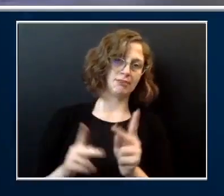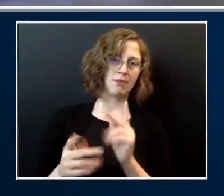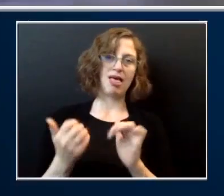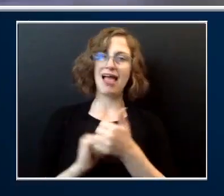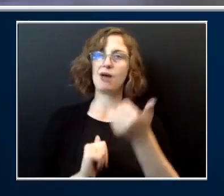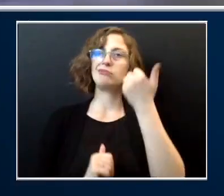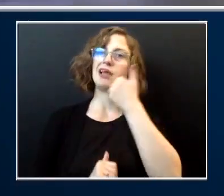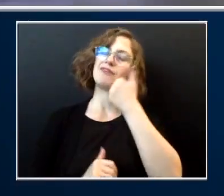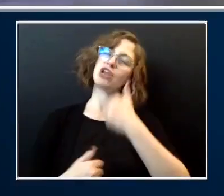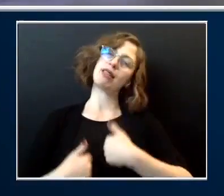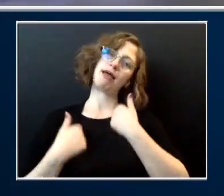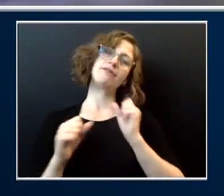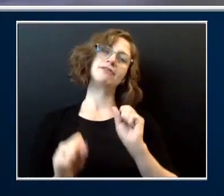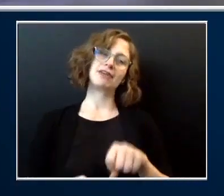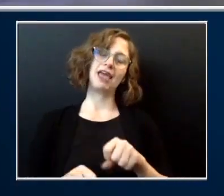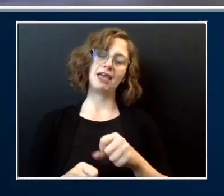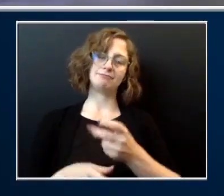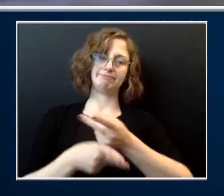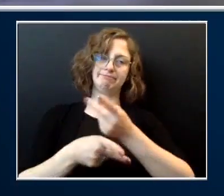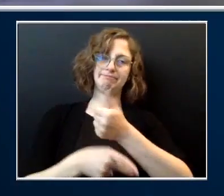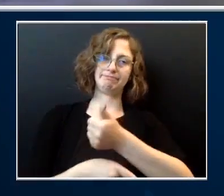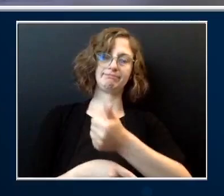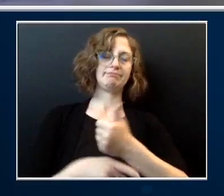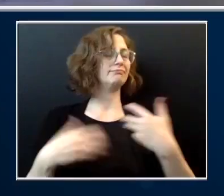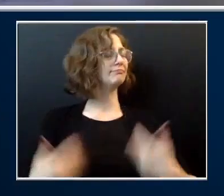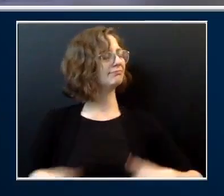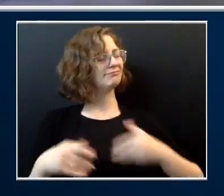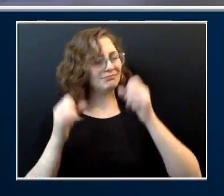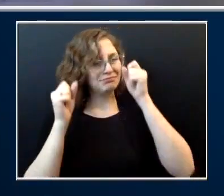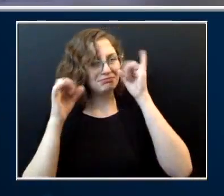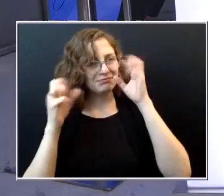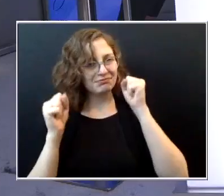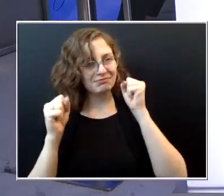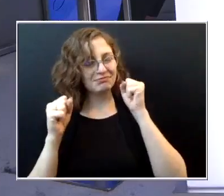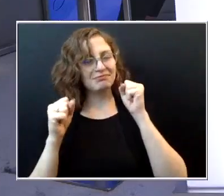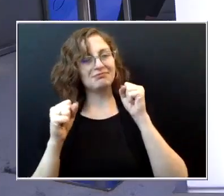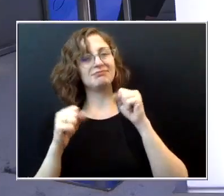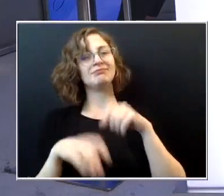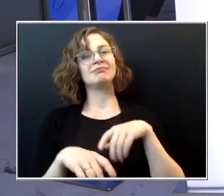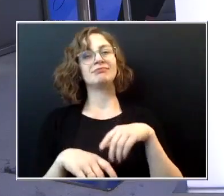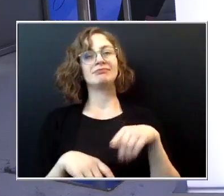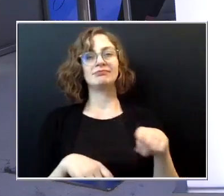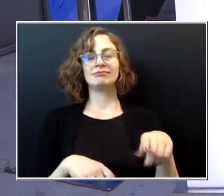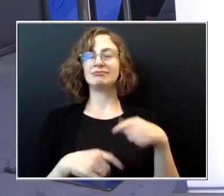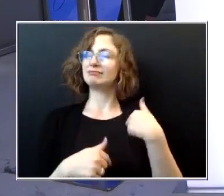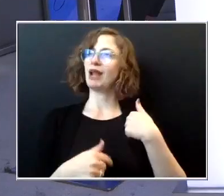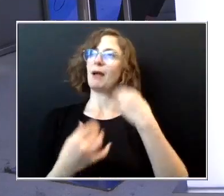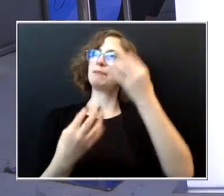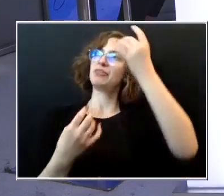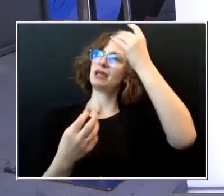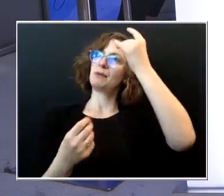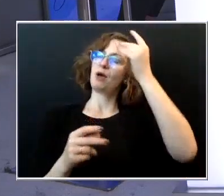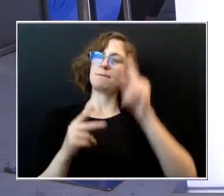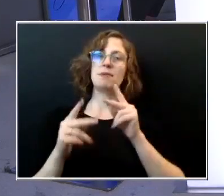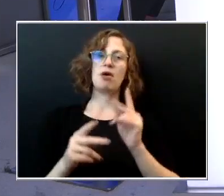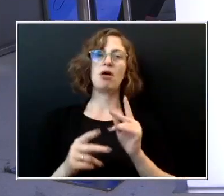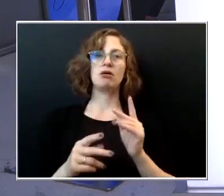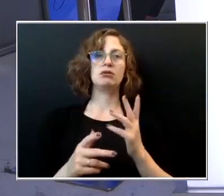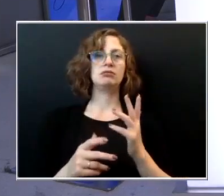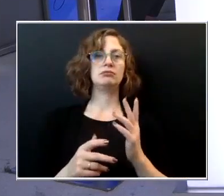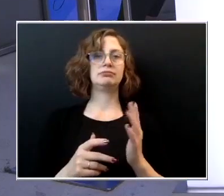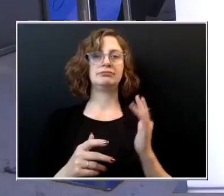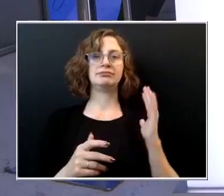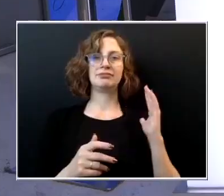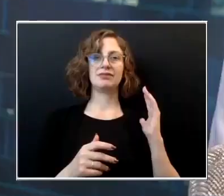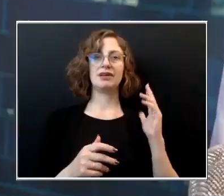pretty amazing, and you think about what this could mean. But I think about all those people who would go back in the 30s for TB, lung doctor,